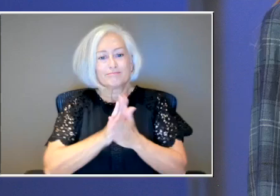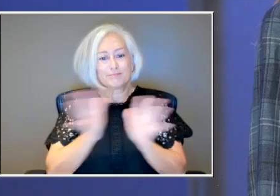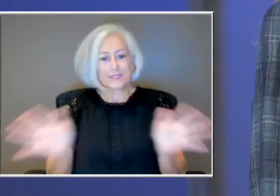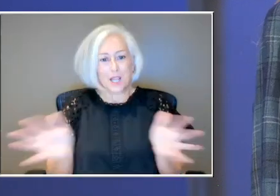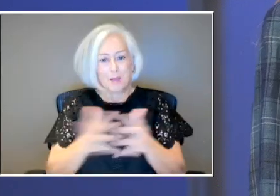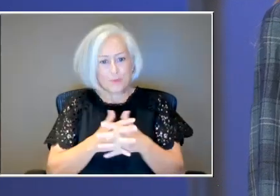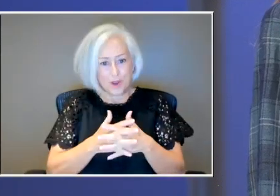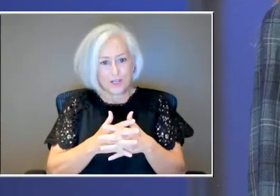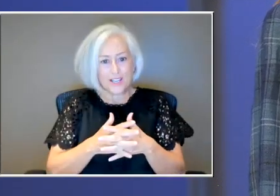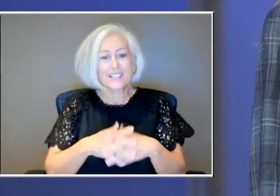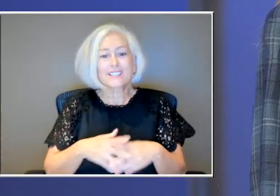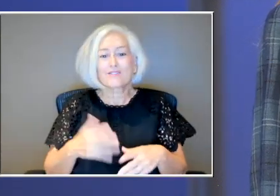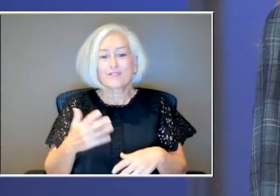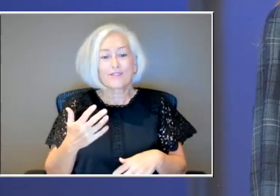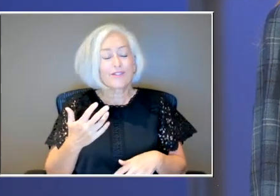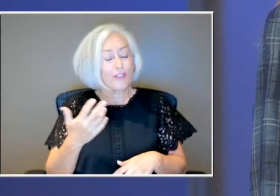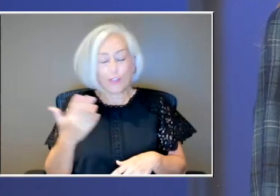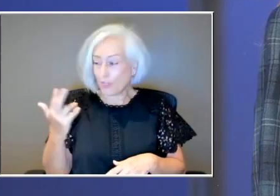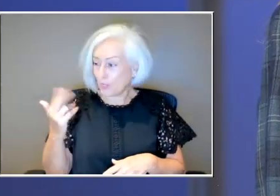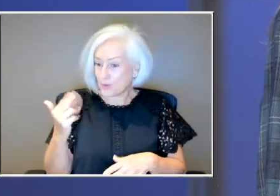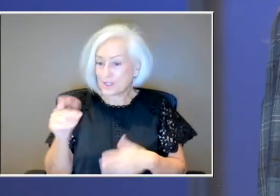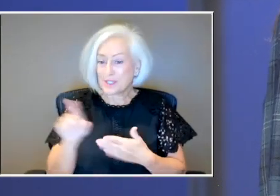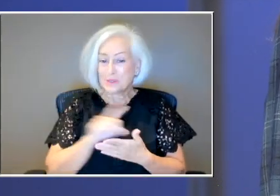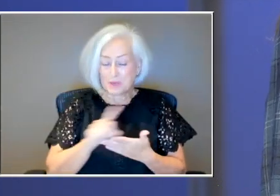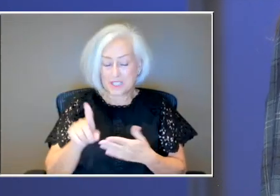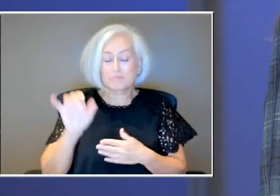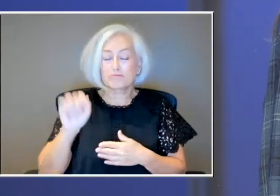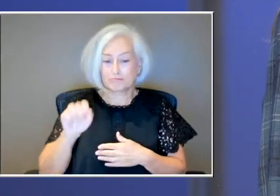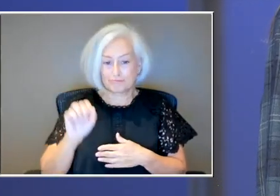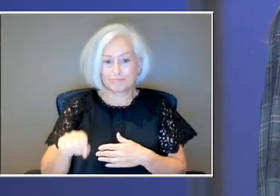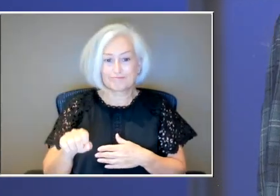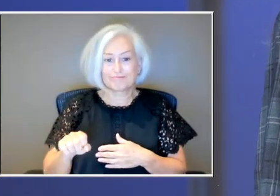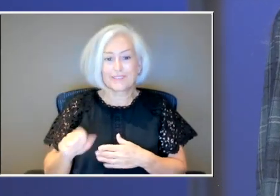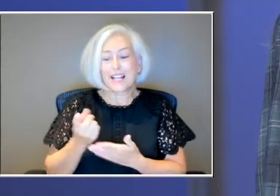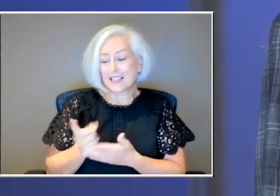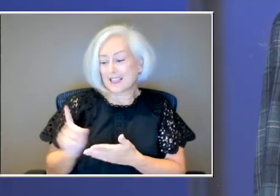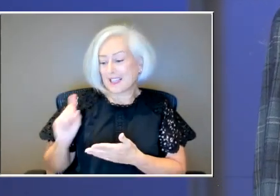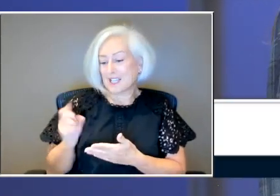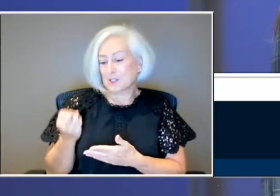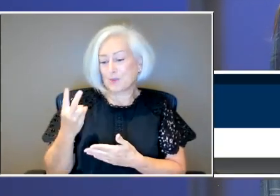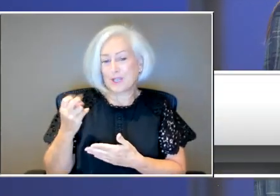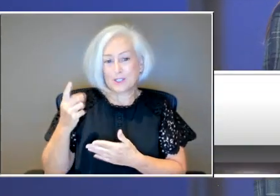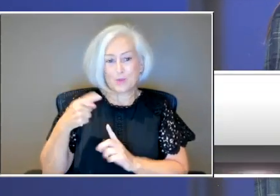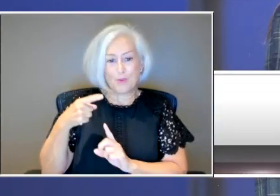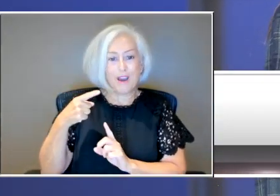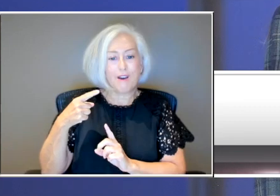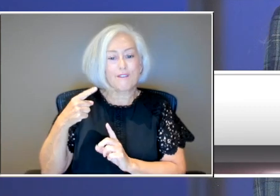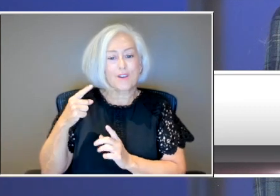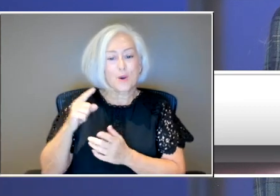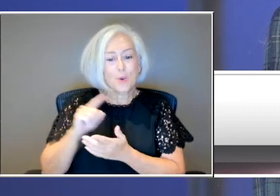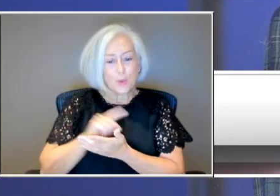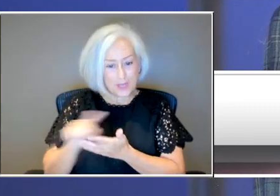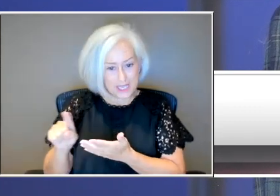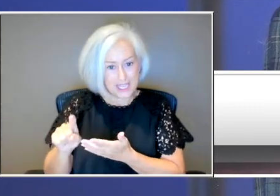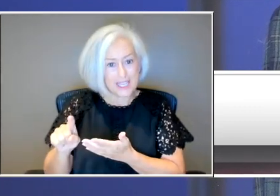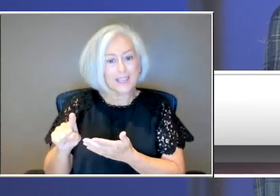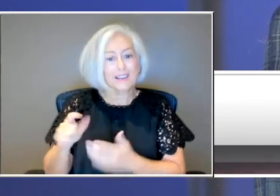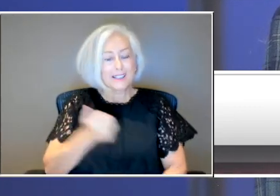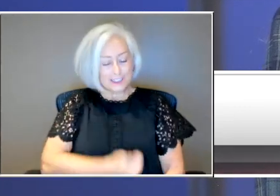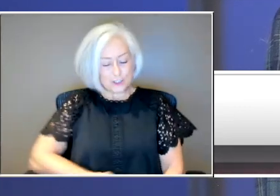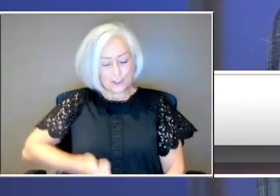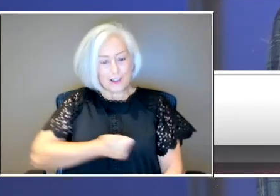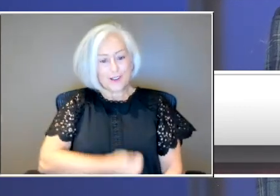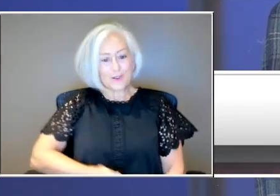yeah, so last week was our 12-week appointment of the sonogram, and it was